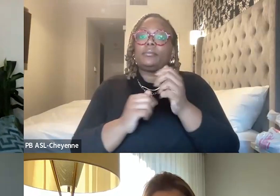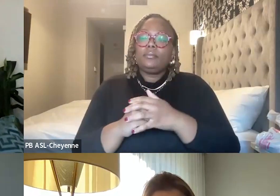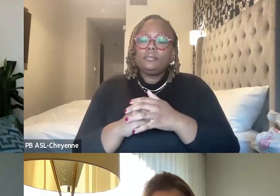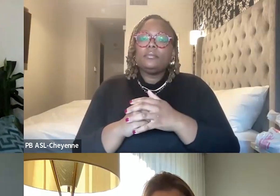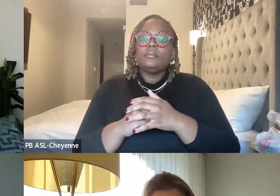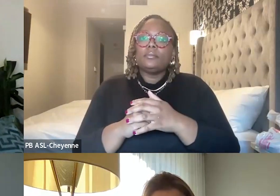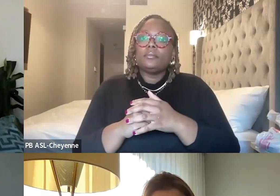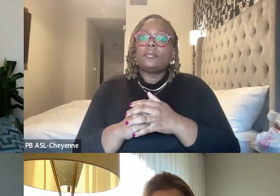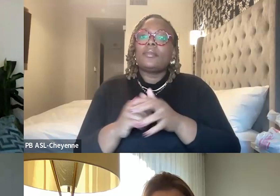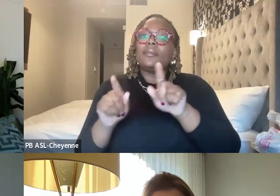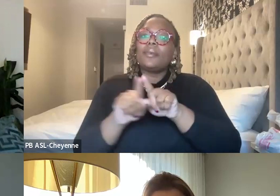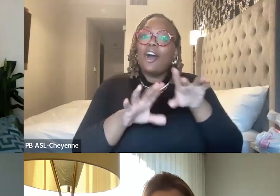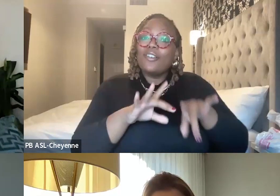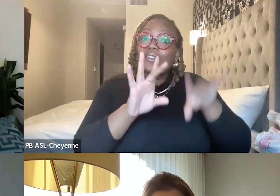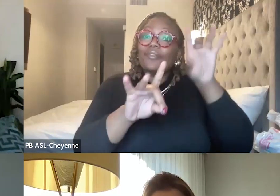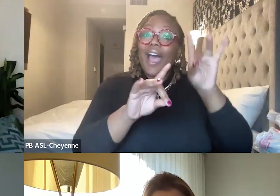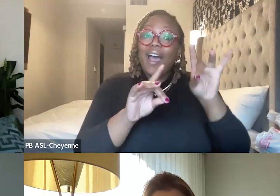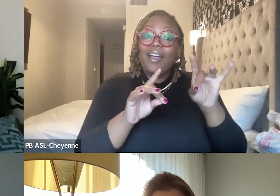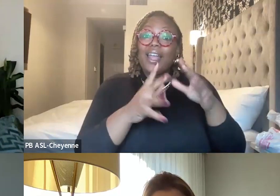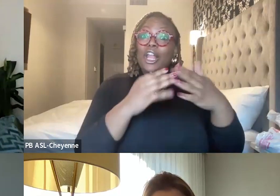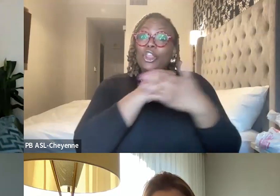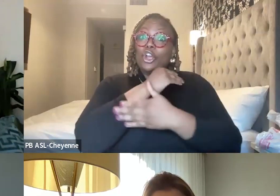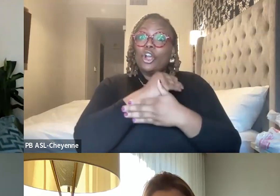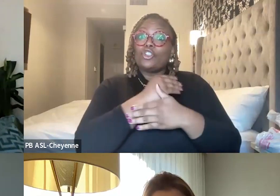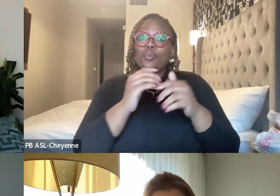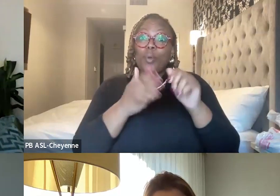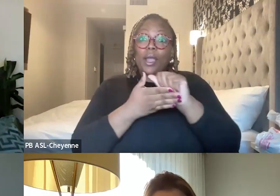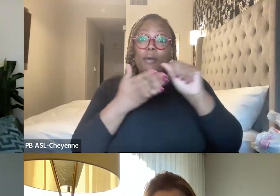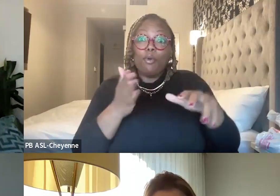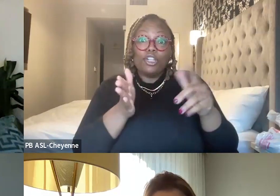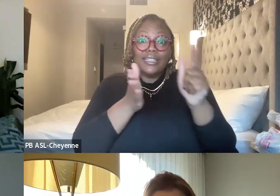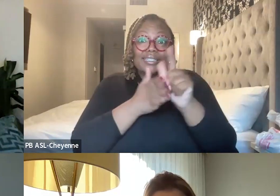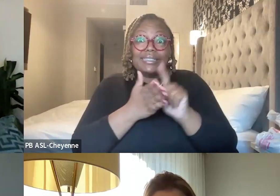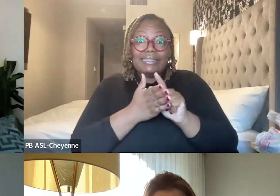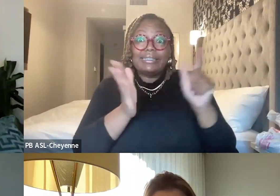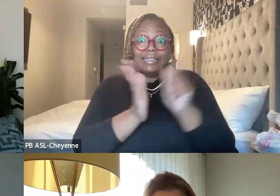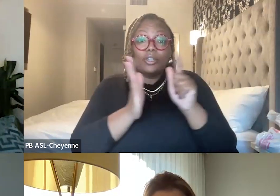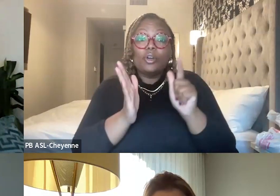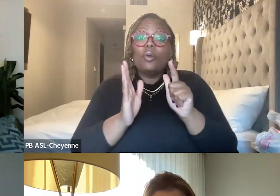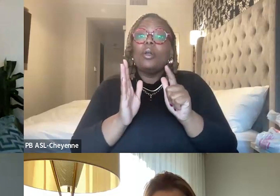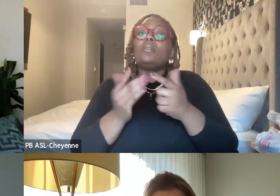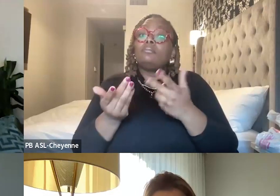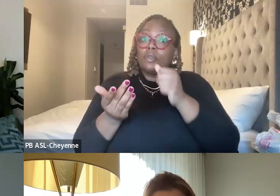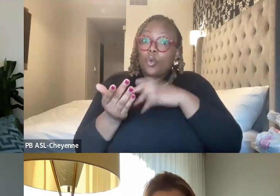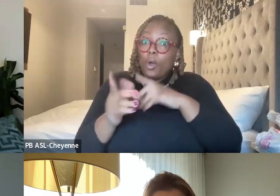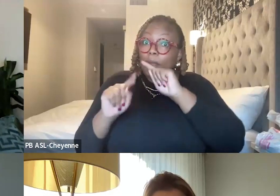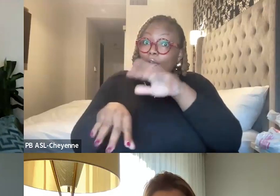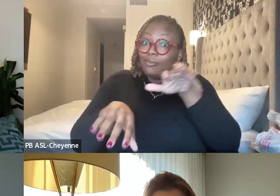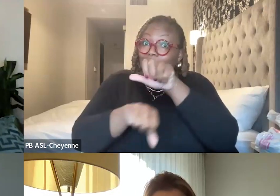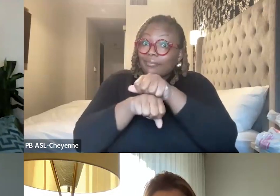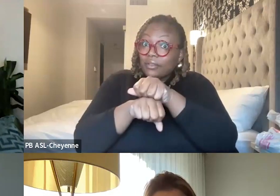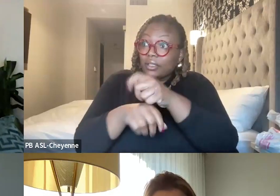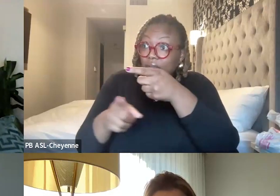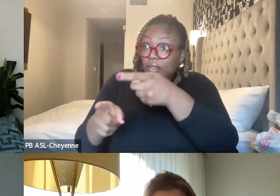like the countries where abortion is legal, when a woman goes to make an abortion, the doctor will say, and don't you want to be